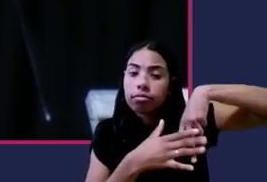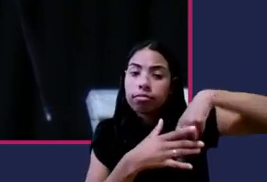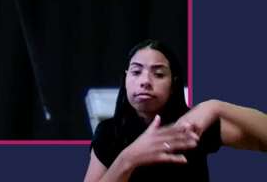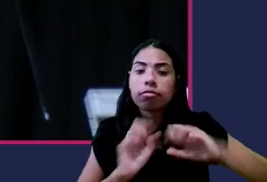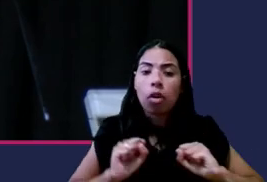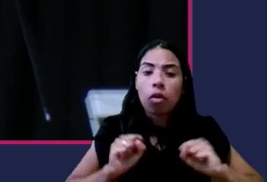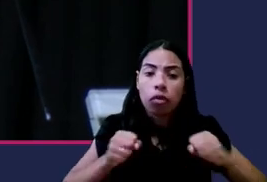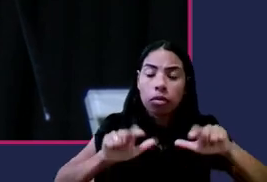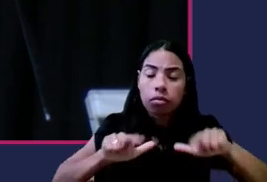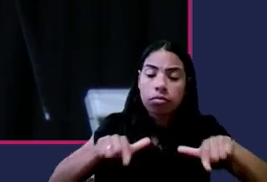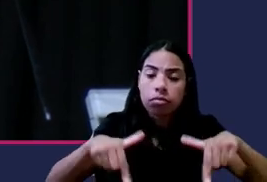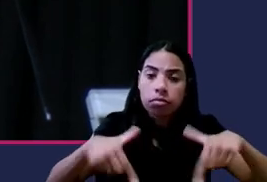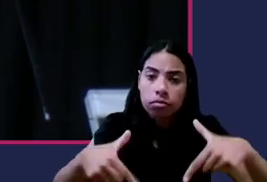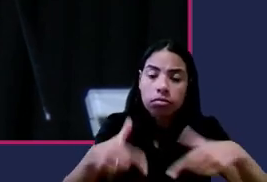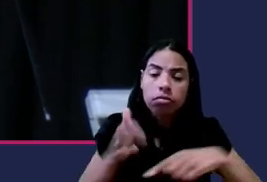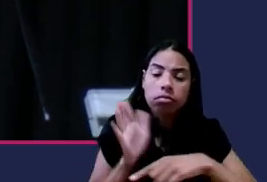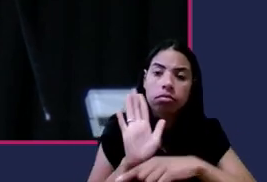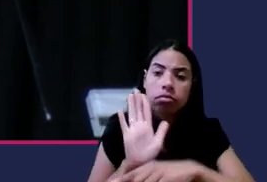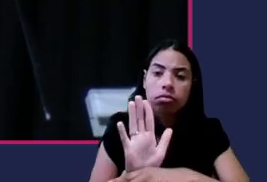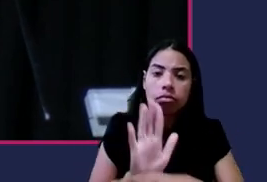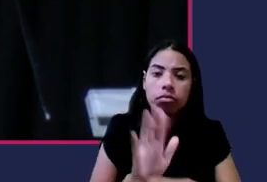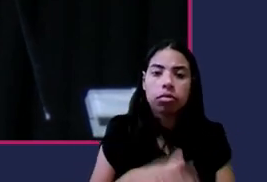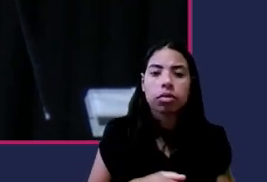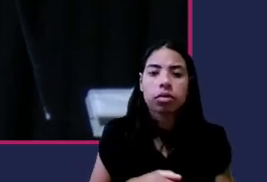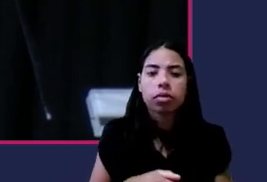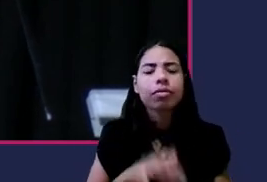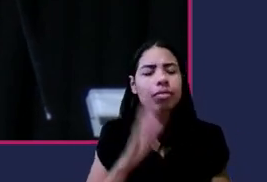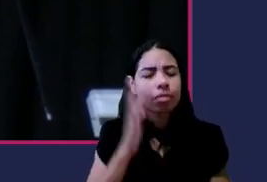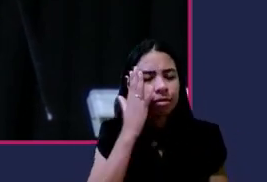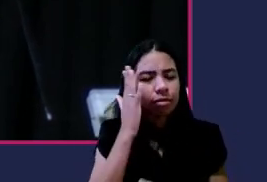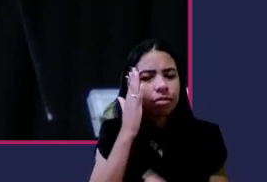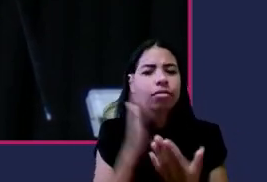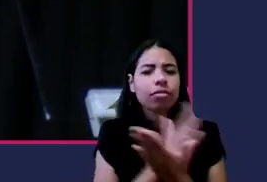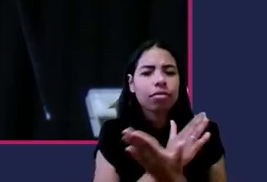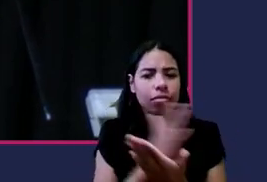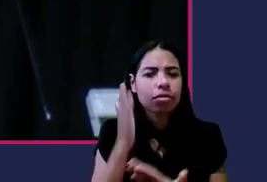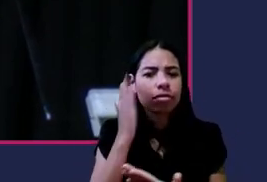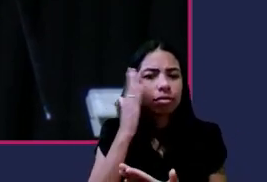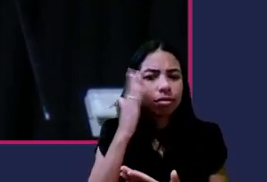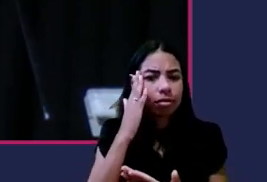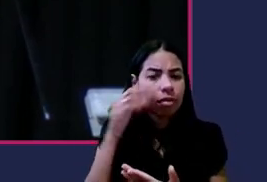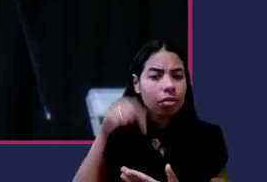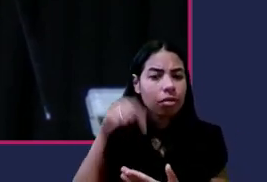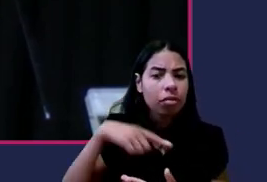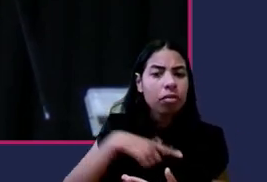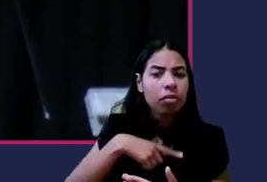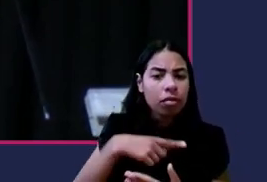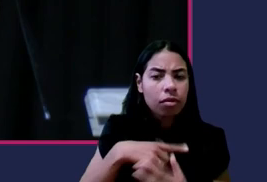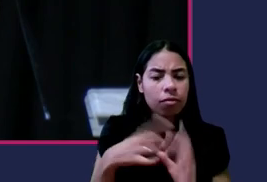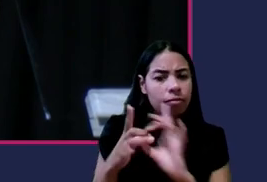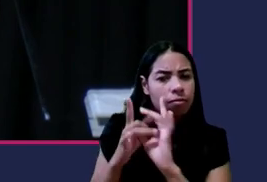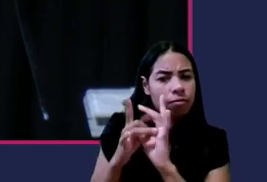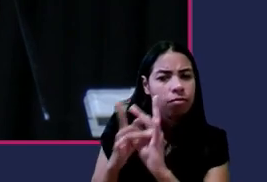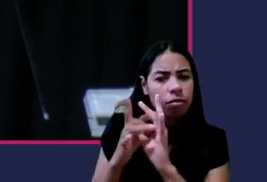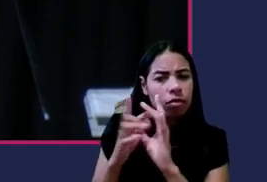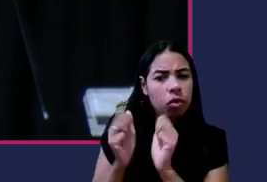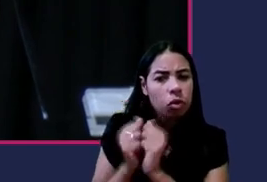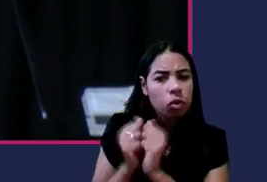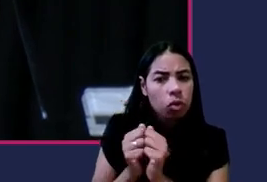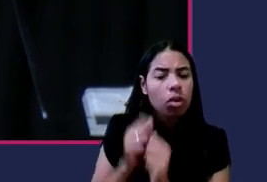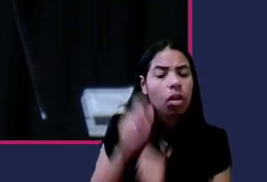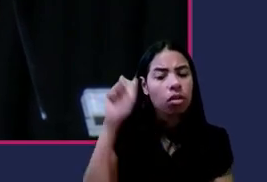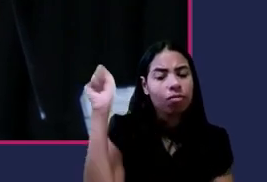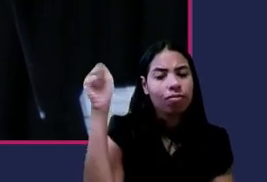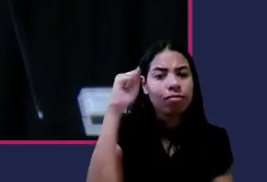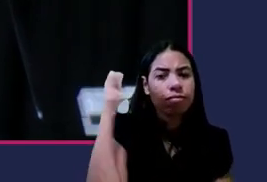we dedicate another edition. And many of you might know, Casa Hunter has a deep relationship with the state of